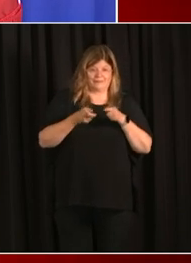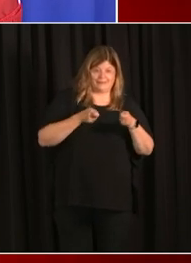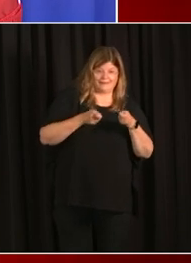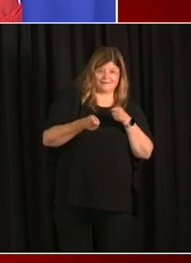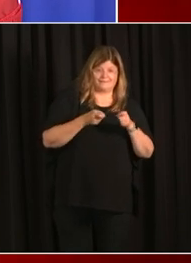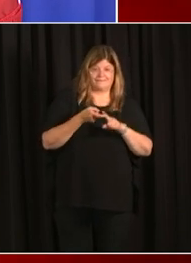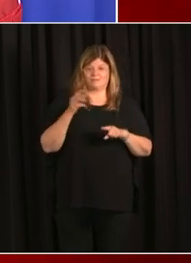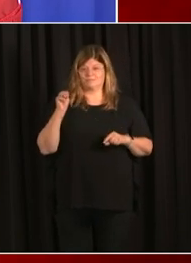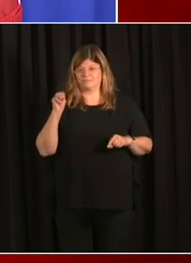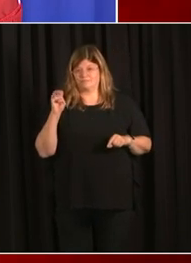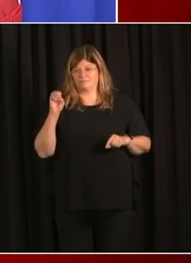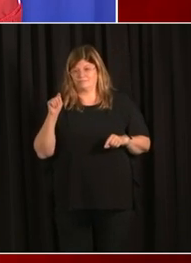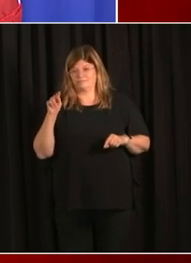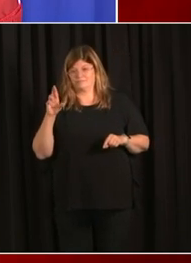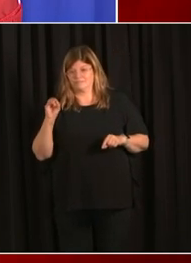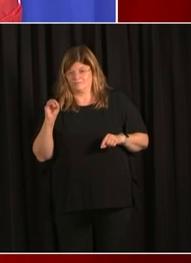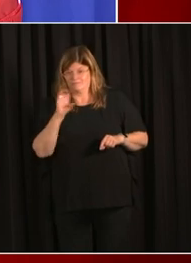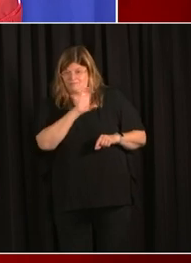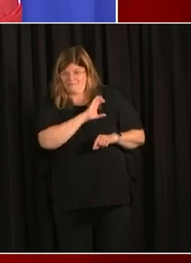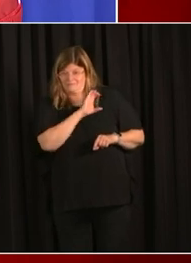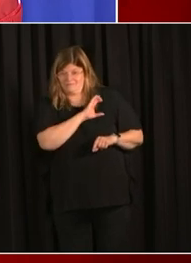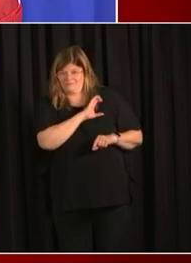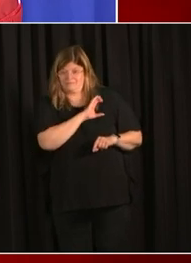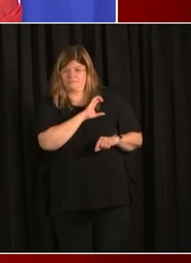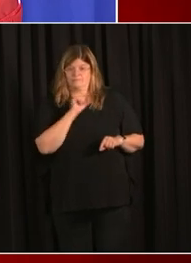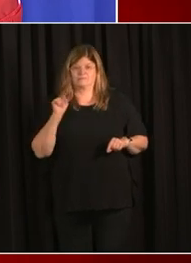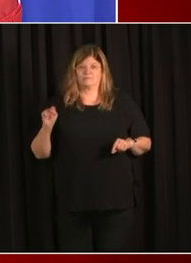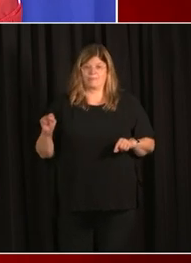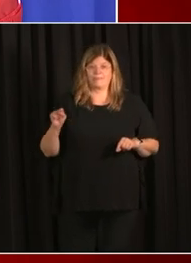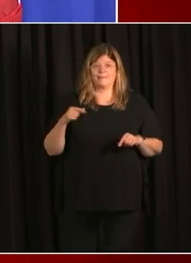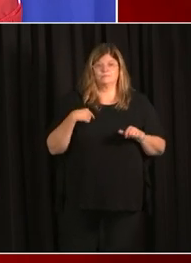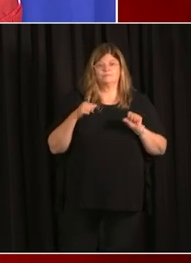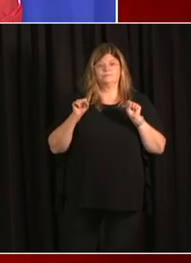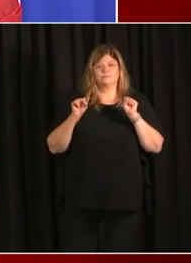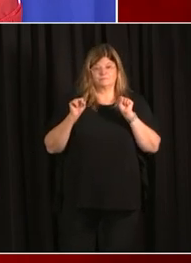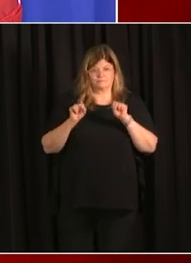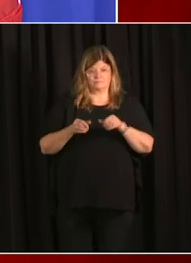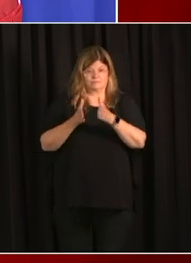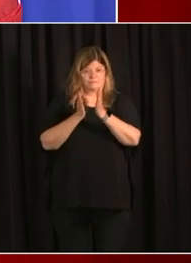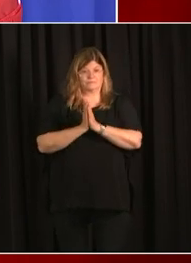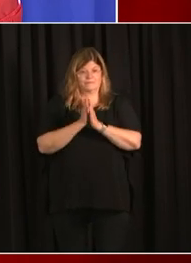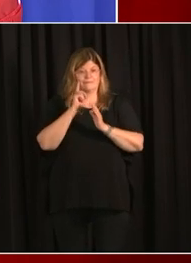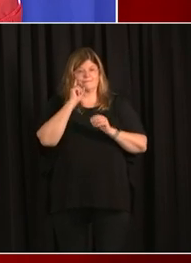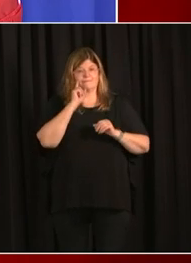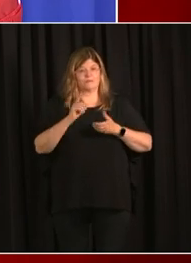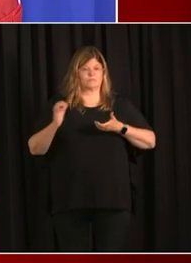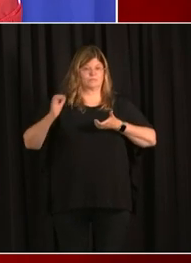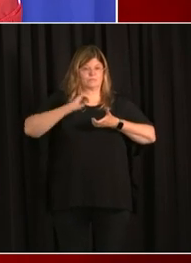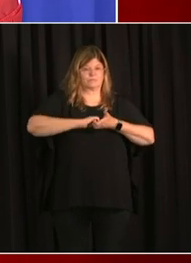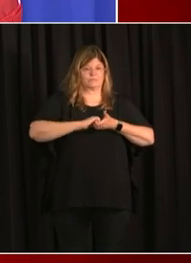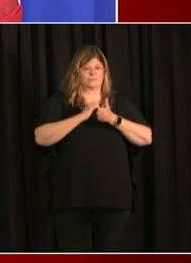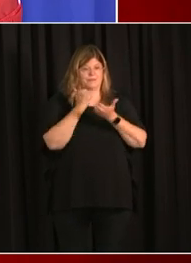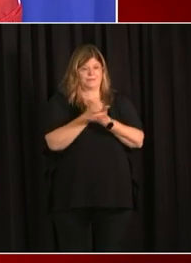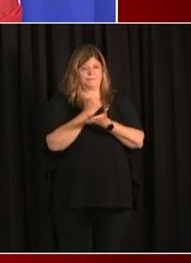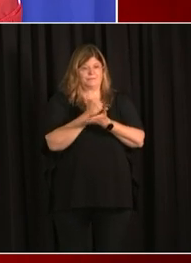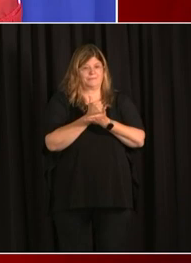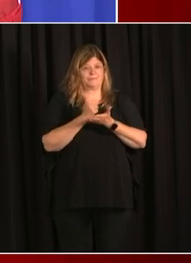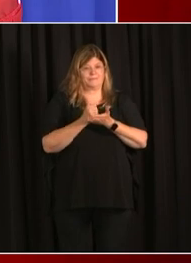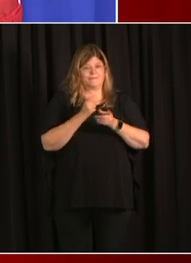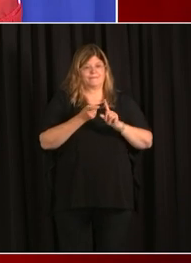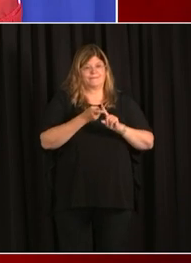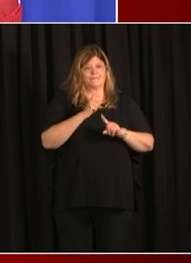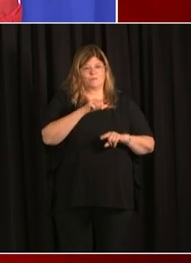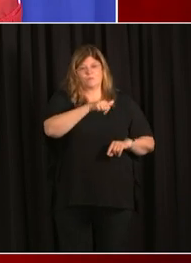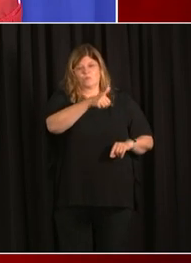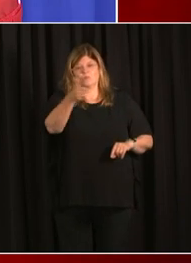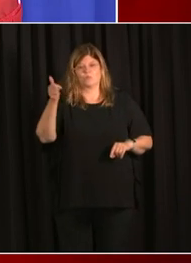Police Department. We, of course, have the ability to ask for mutual assistance, be it from other law enforcement agencies or